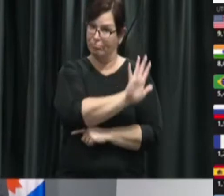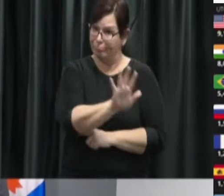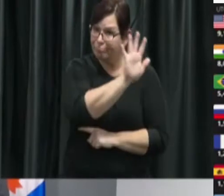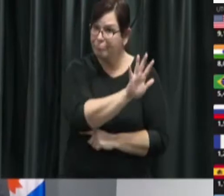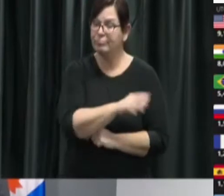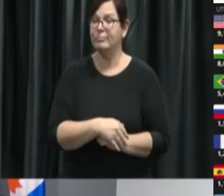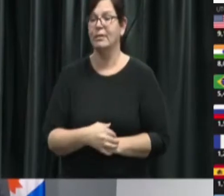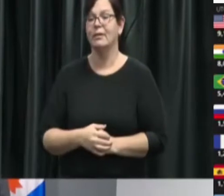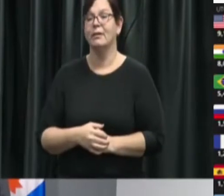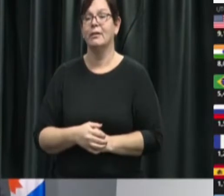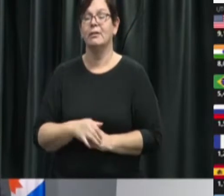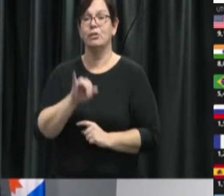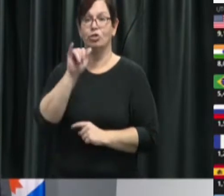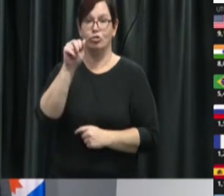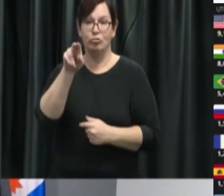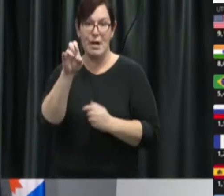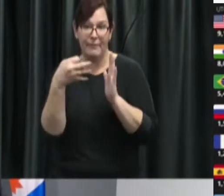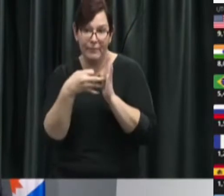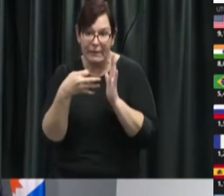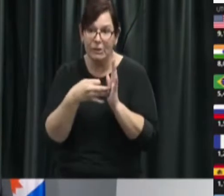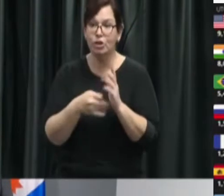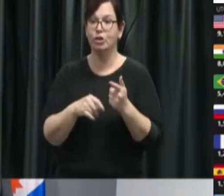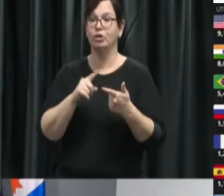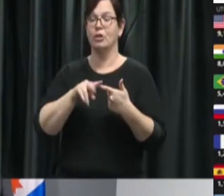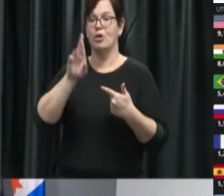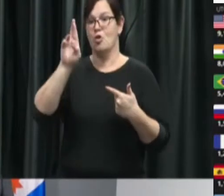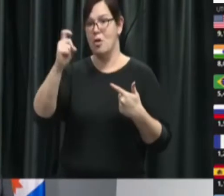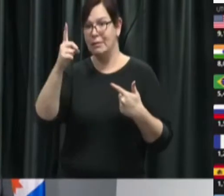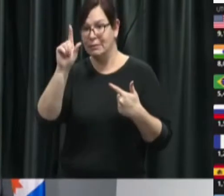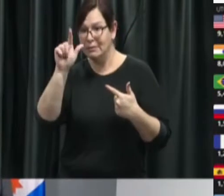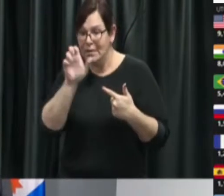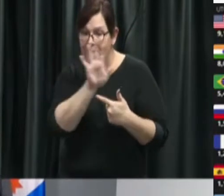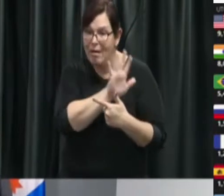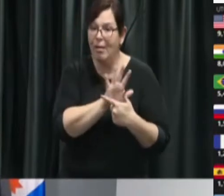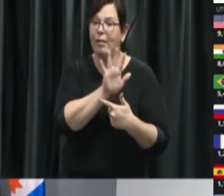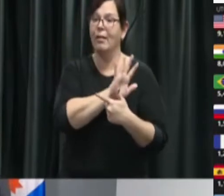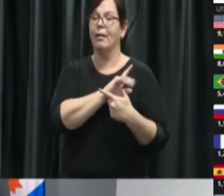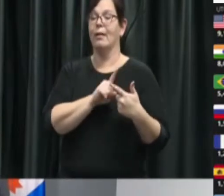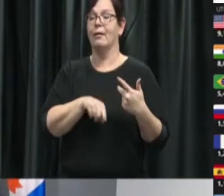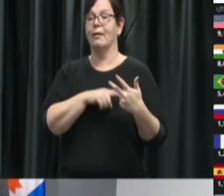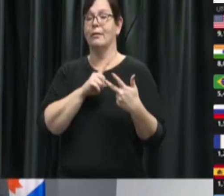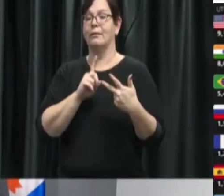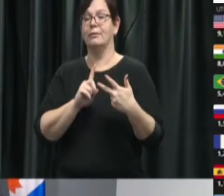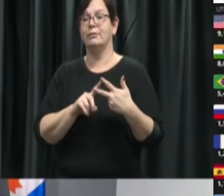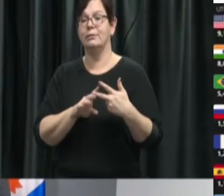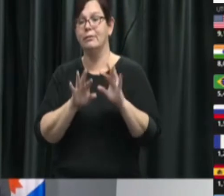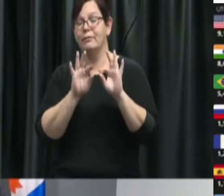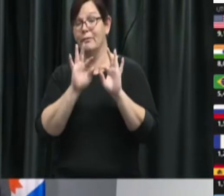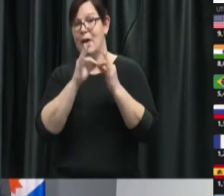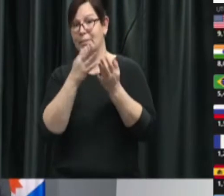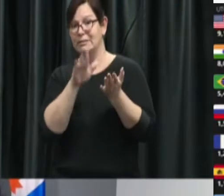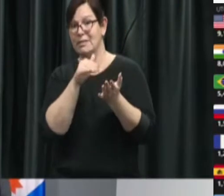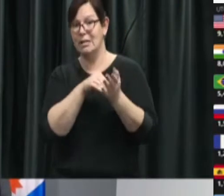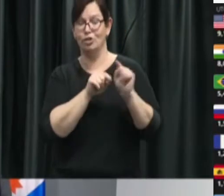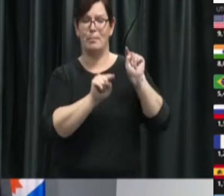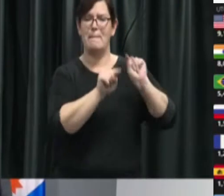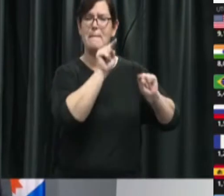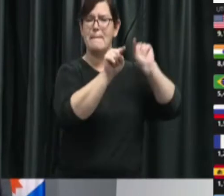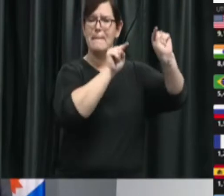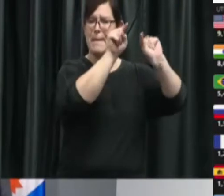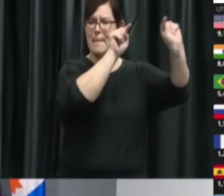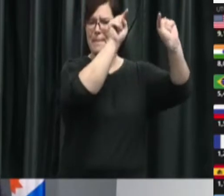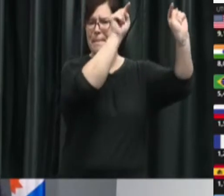Centre, Rexdale Community Health Centre, Unison Health and Community Services, Syme Woolner Neighbourhood and Family Centre, just to name a few.